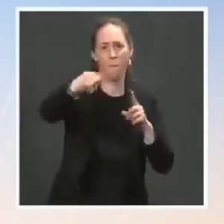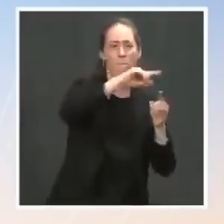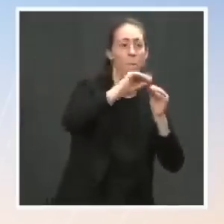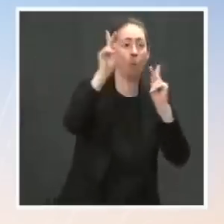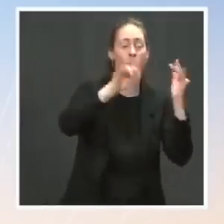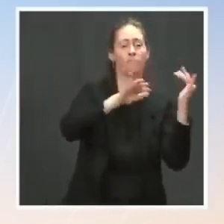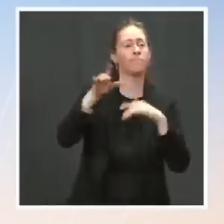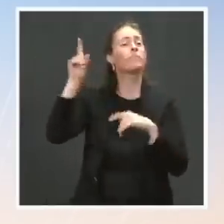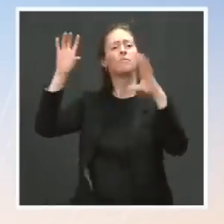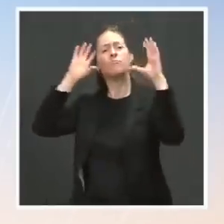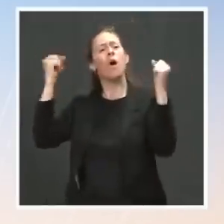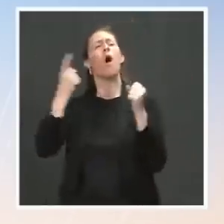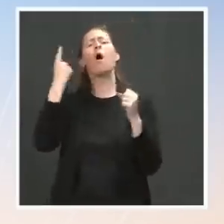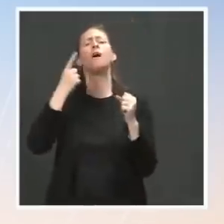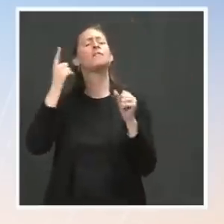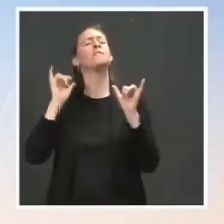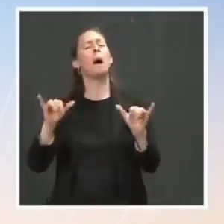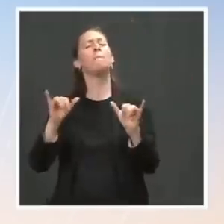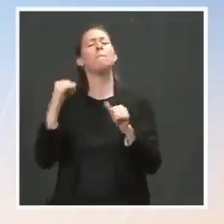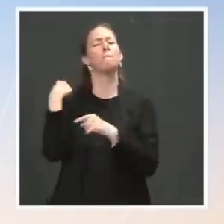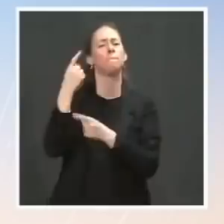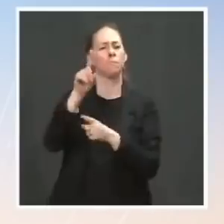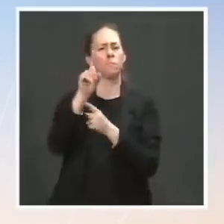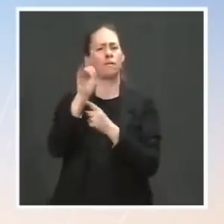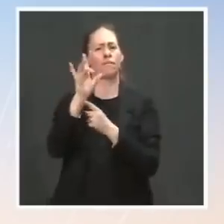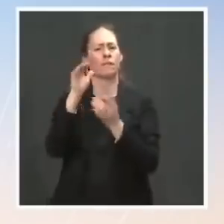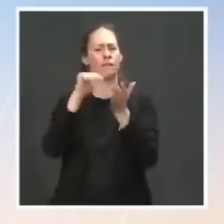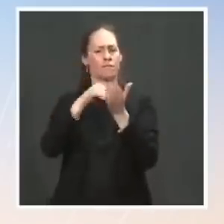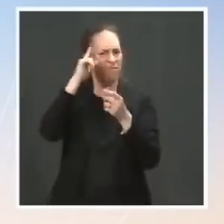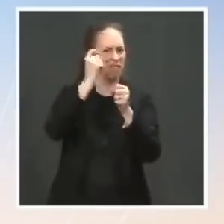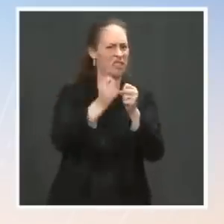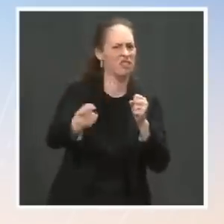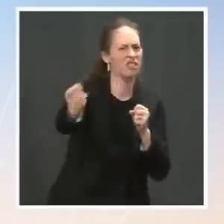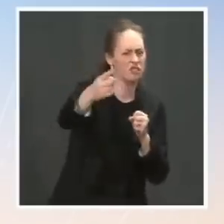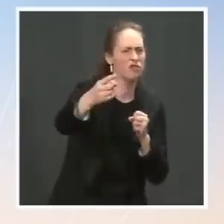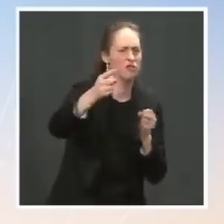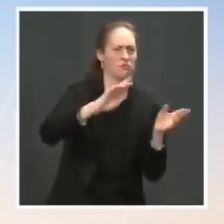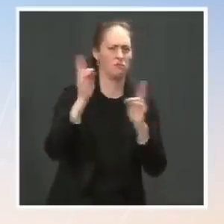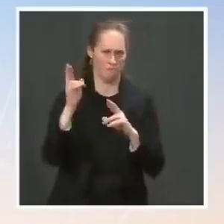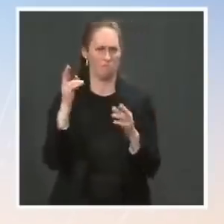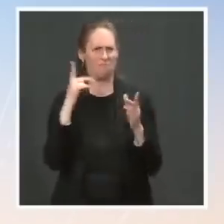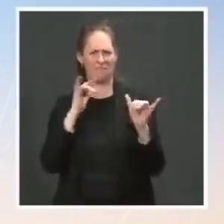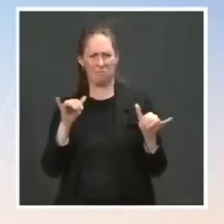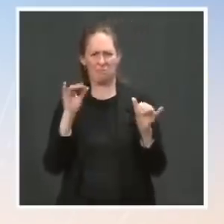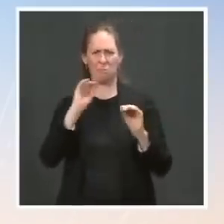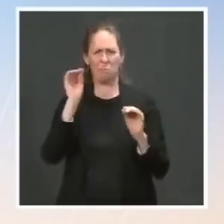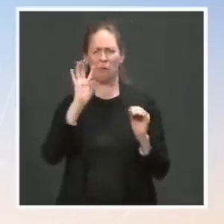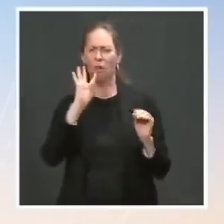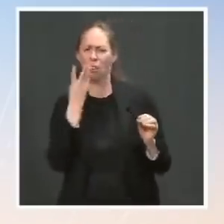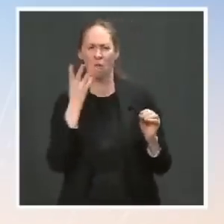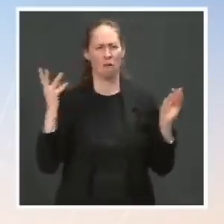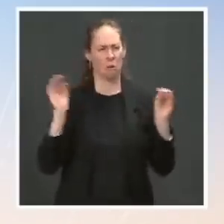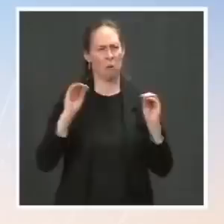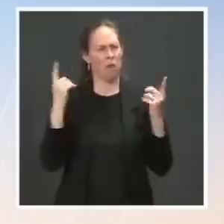of 125,000 refugees for next year. Our policy has not changed on that front. We've always wanted to reach 125. It's just a matter of what we